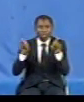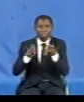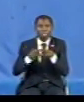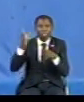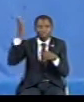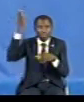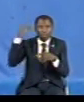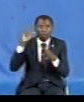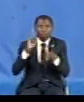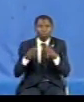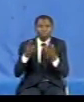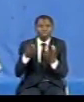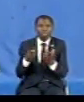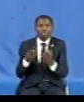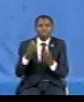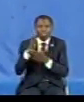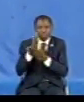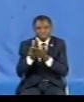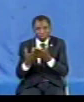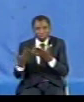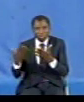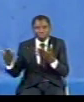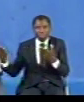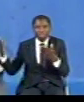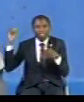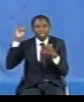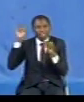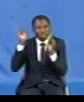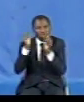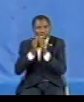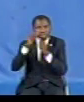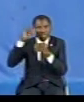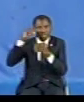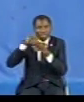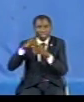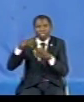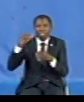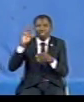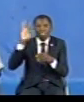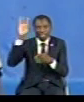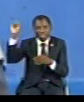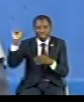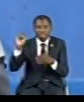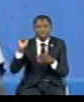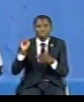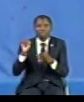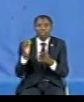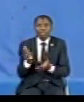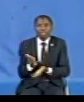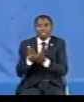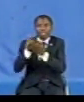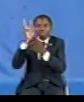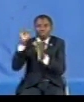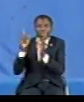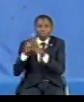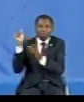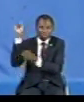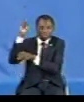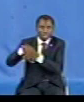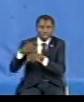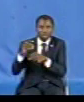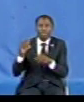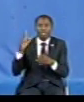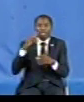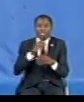of me just stirred me up, and then I overcame. If it were other time, I would have gone down. But by the grace of God, God rescued and he saved